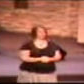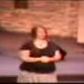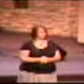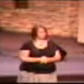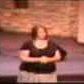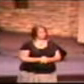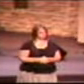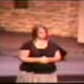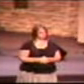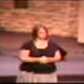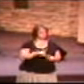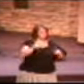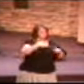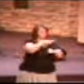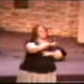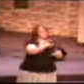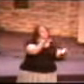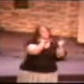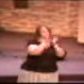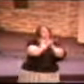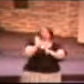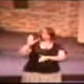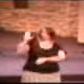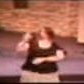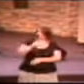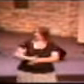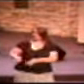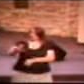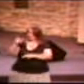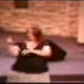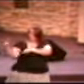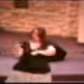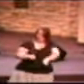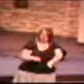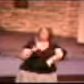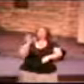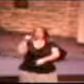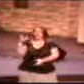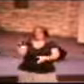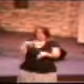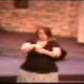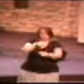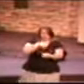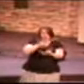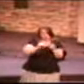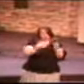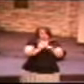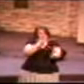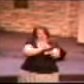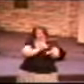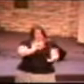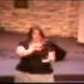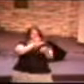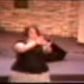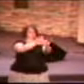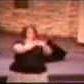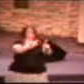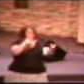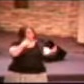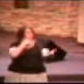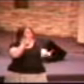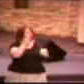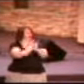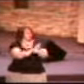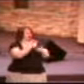When you pray, your kingdom come, you are entering into a story that's right in front of you, but you've got to have the right